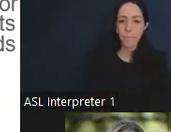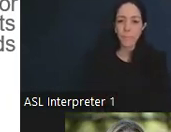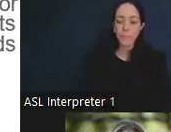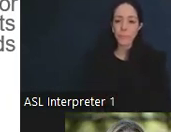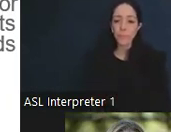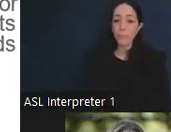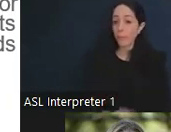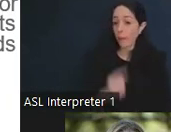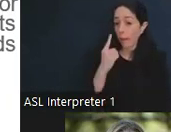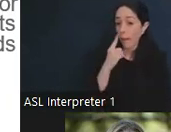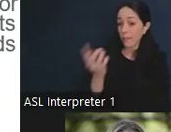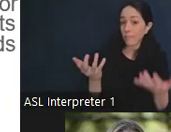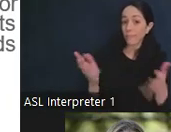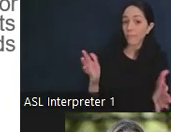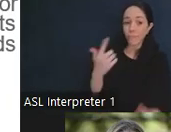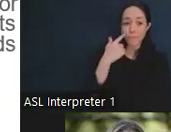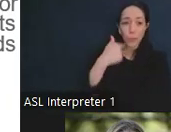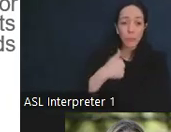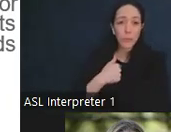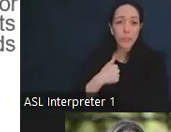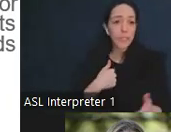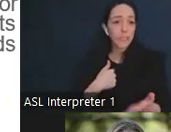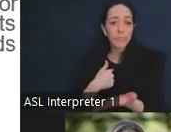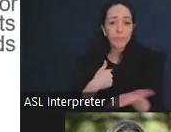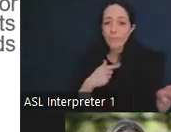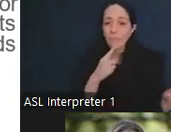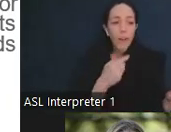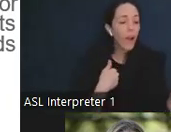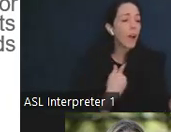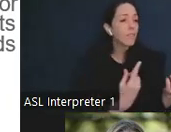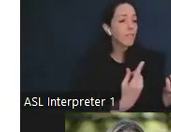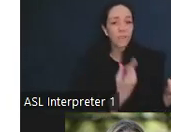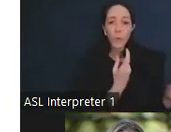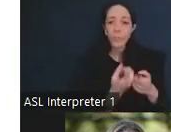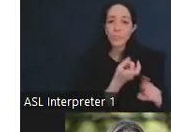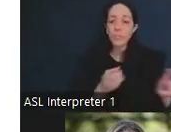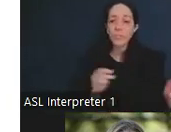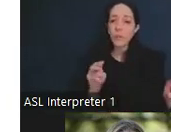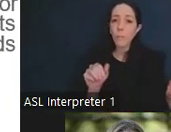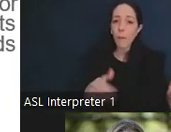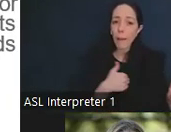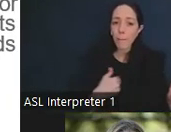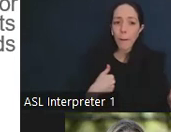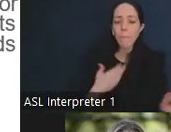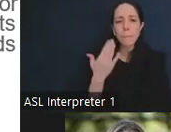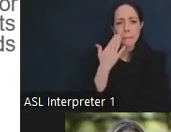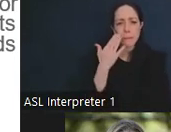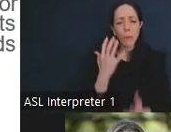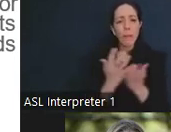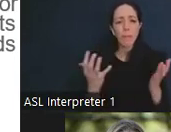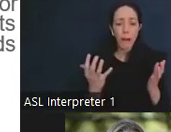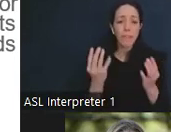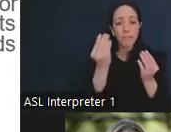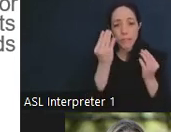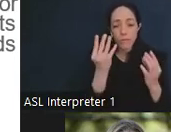And I think that's about it for me. Were there any questions? I know this is a dense information.